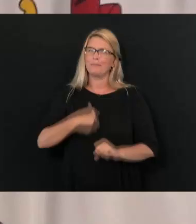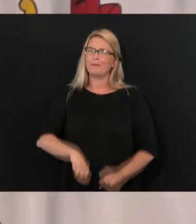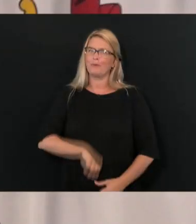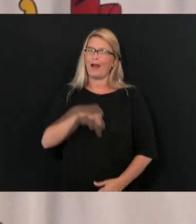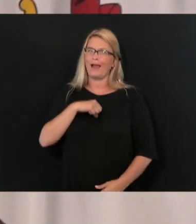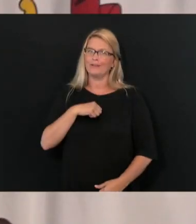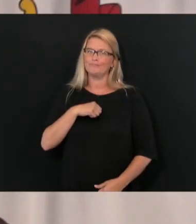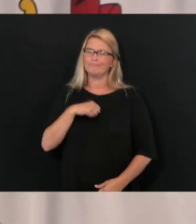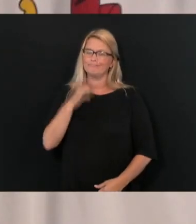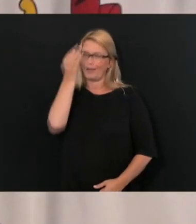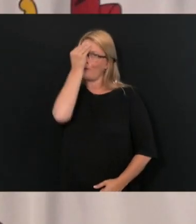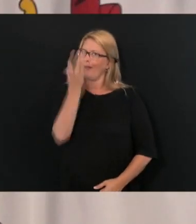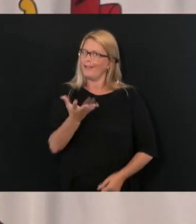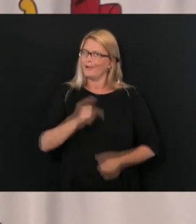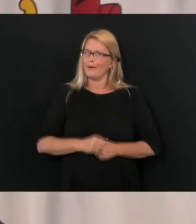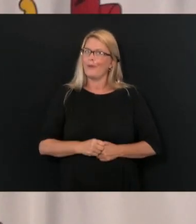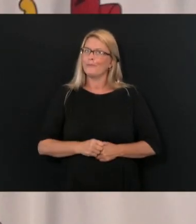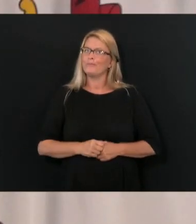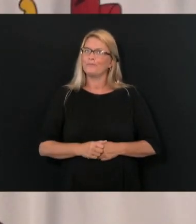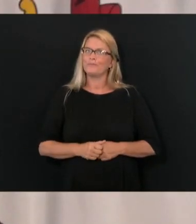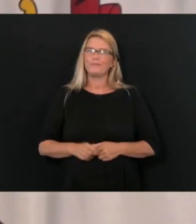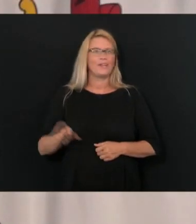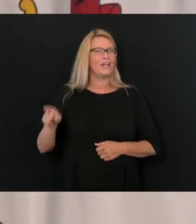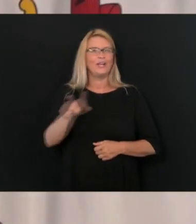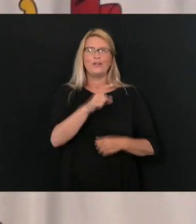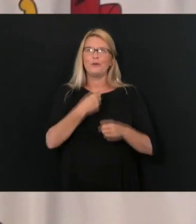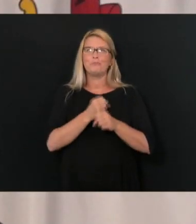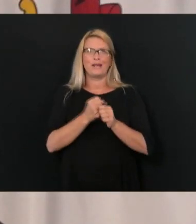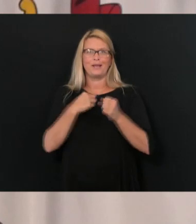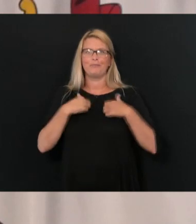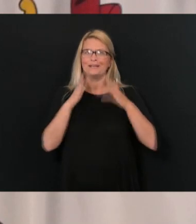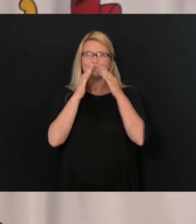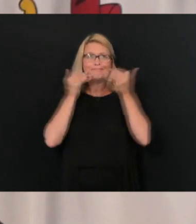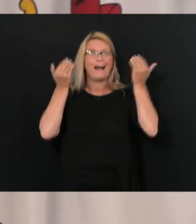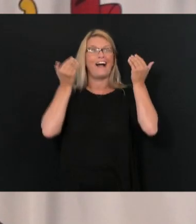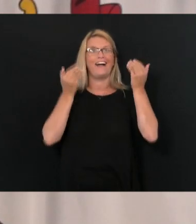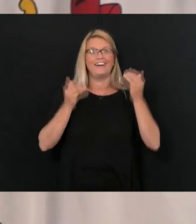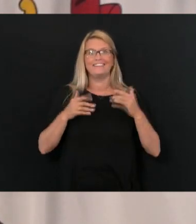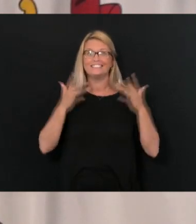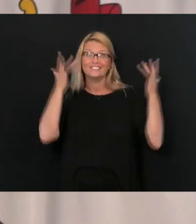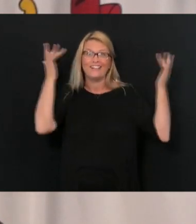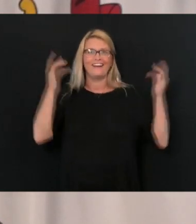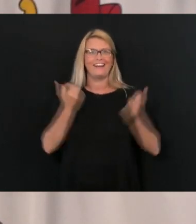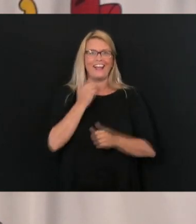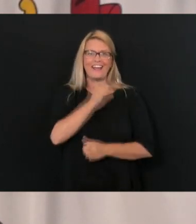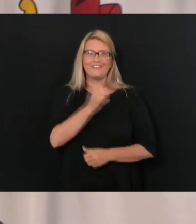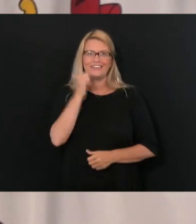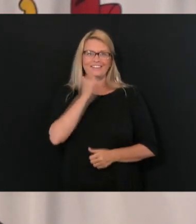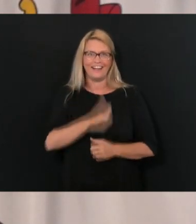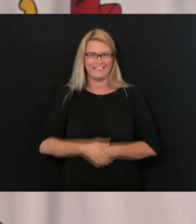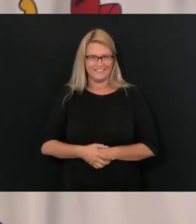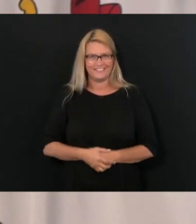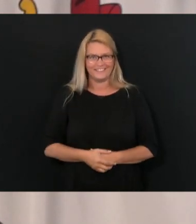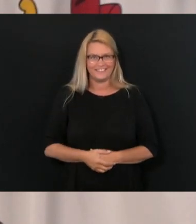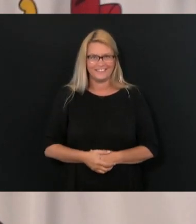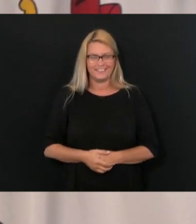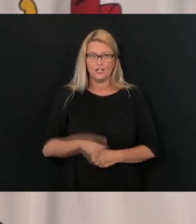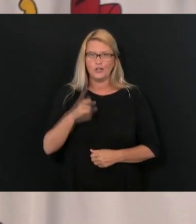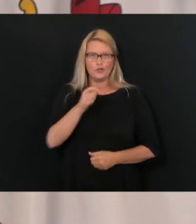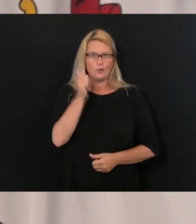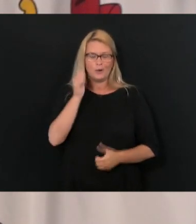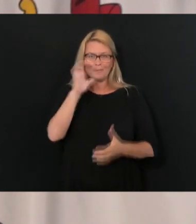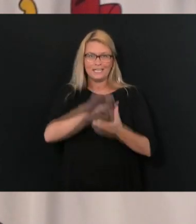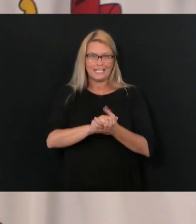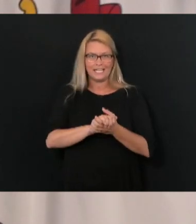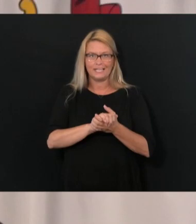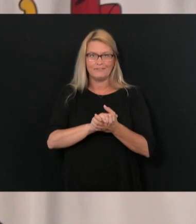there is to it. You just absolutely light me up every day, and you would never believe how much it